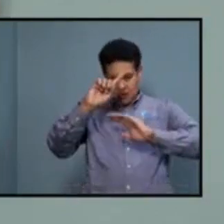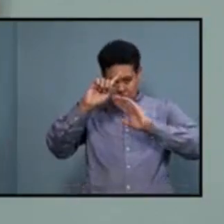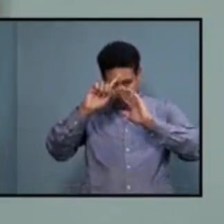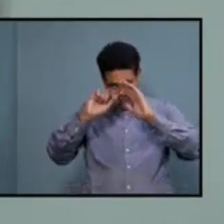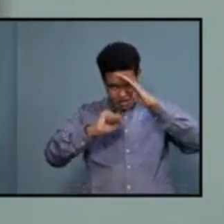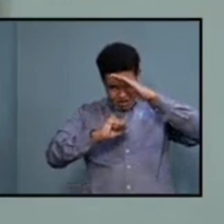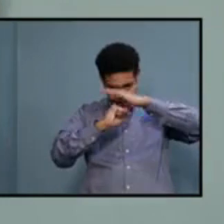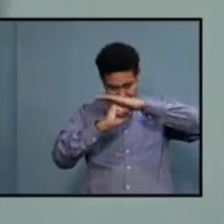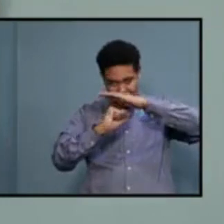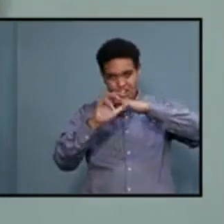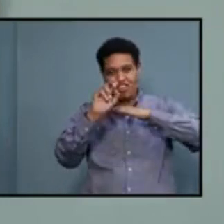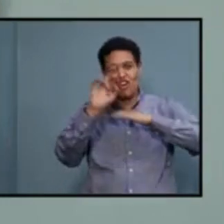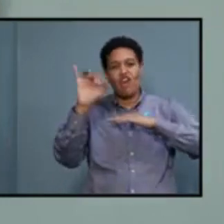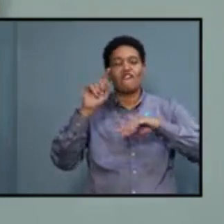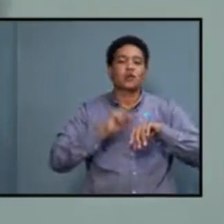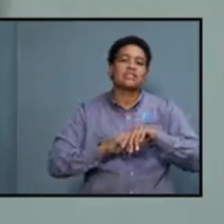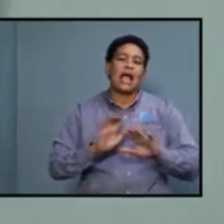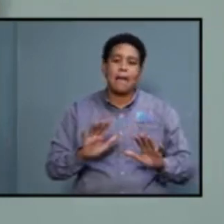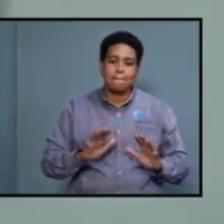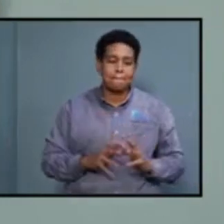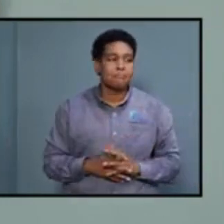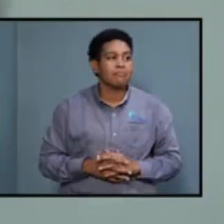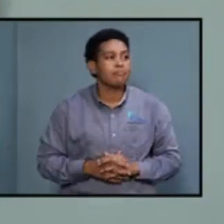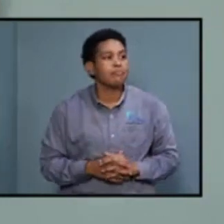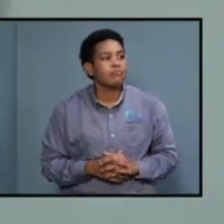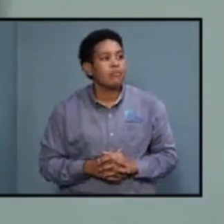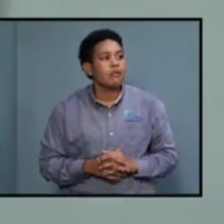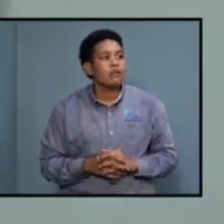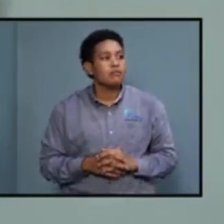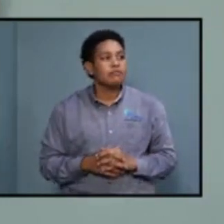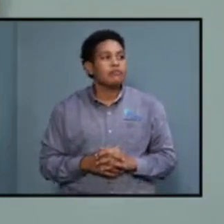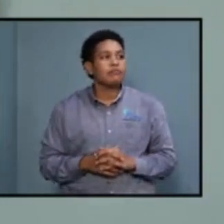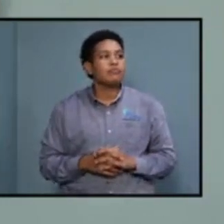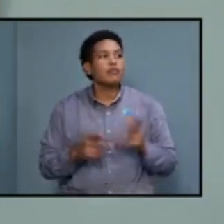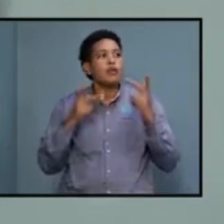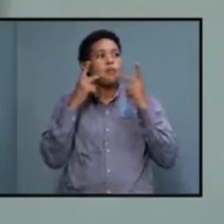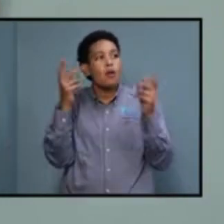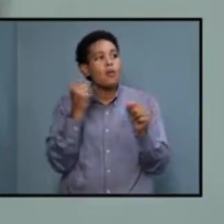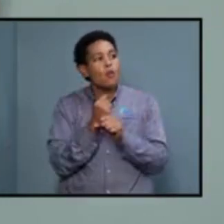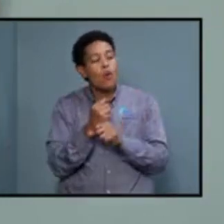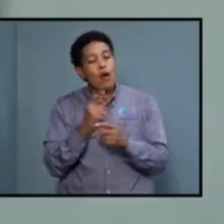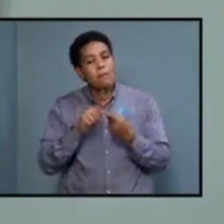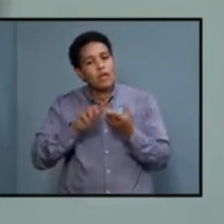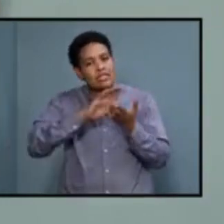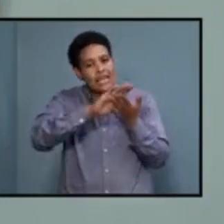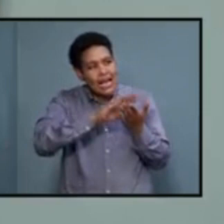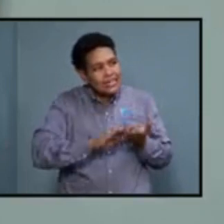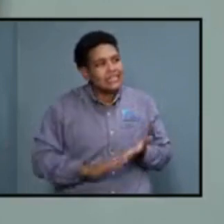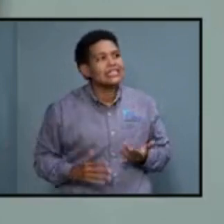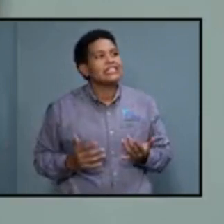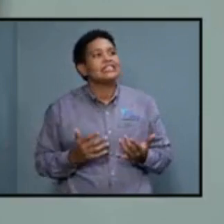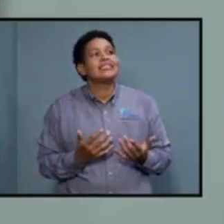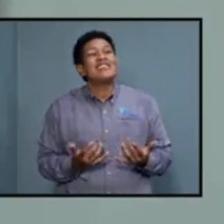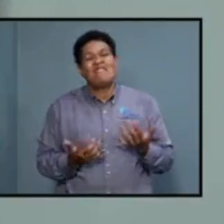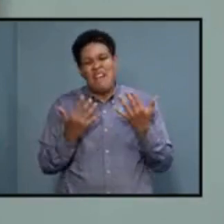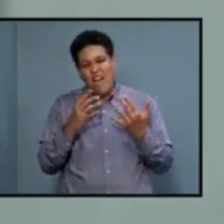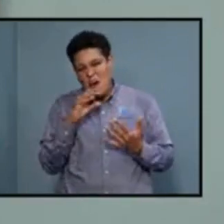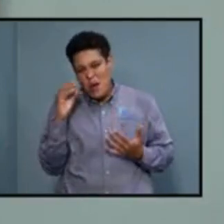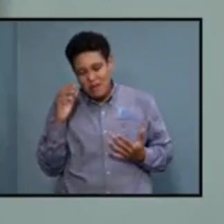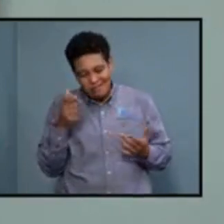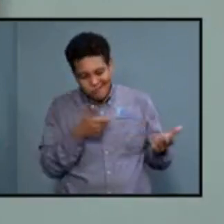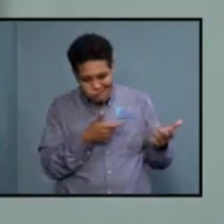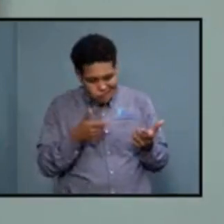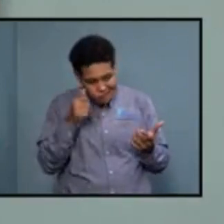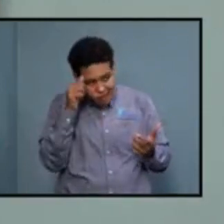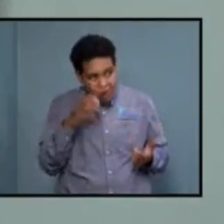for gas stations within the curfew hours public works and sanitation firefighting civil aviation